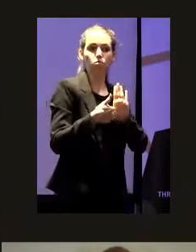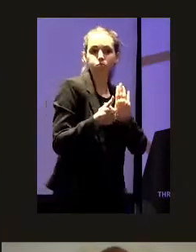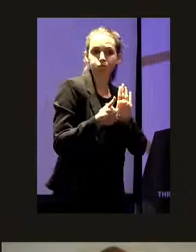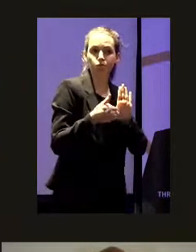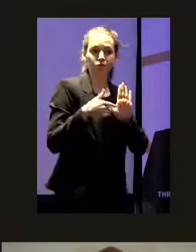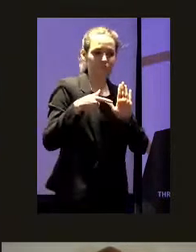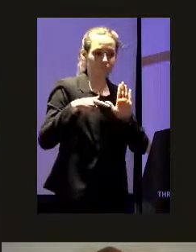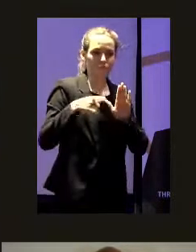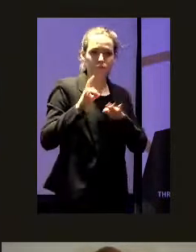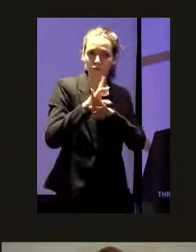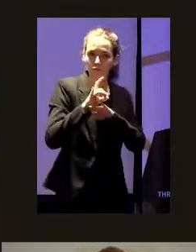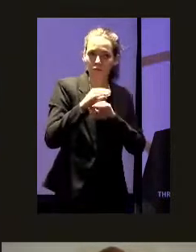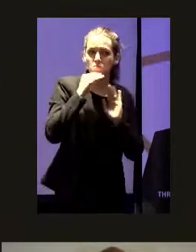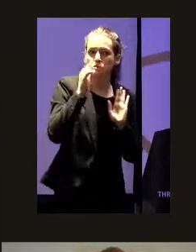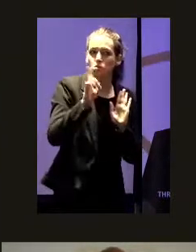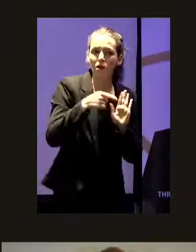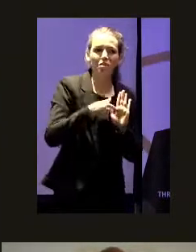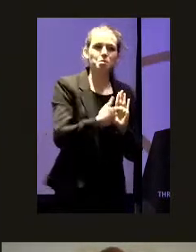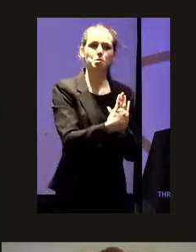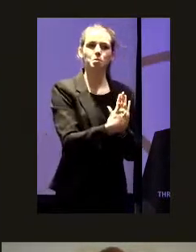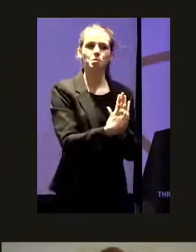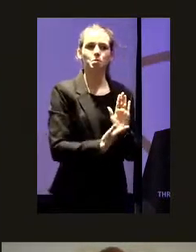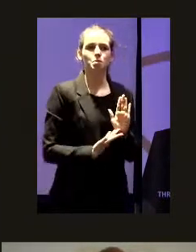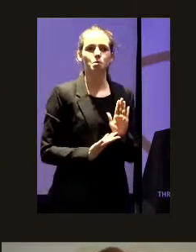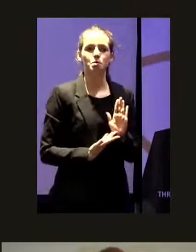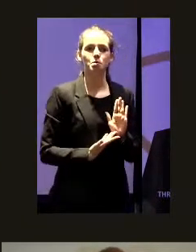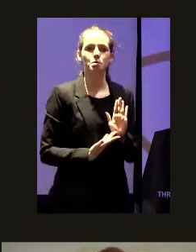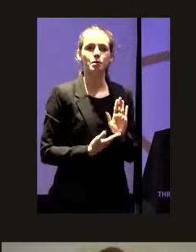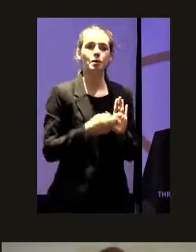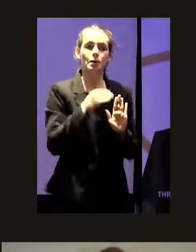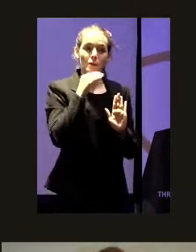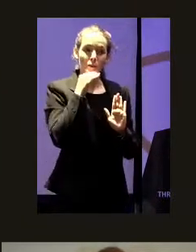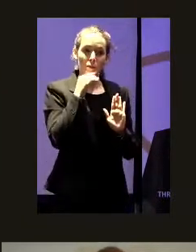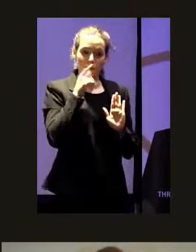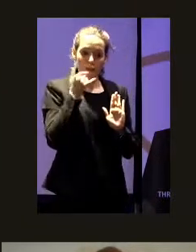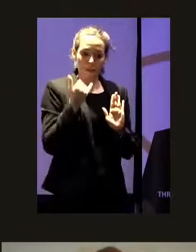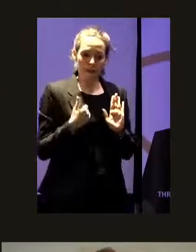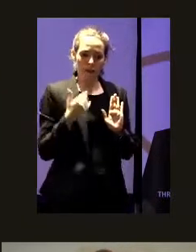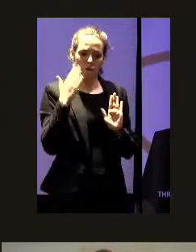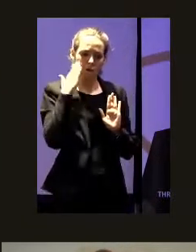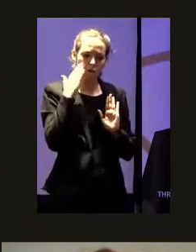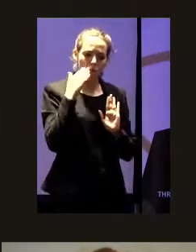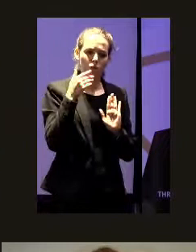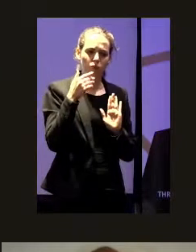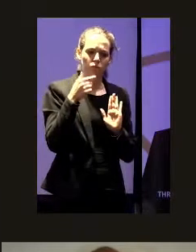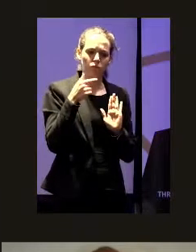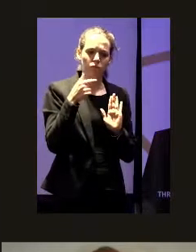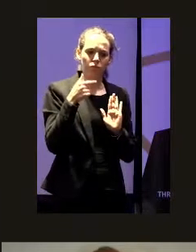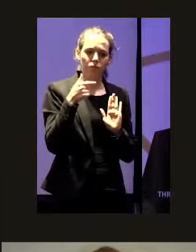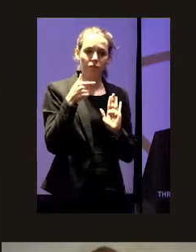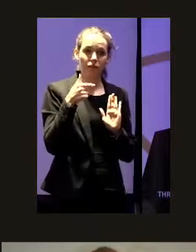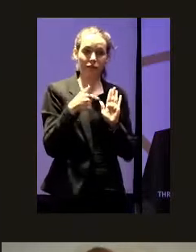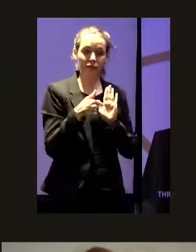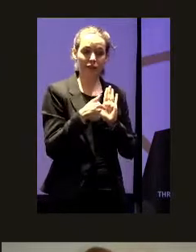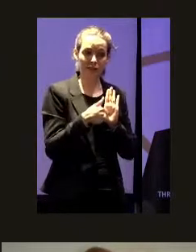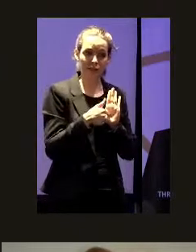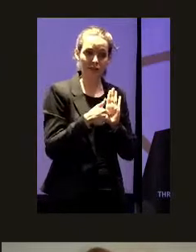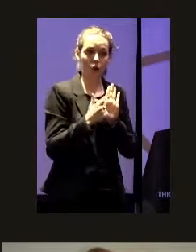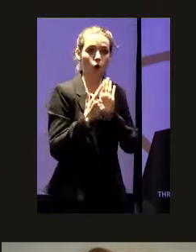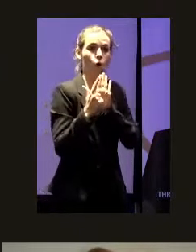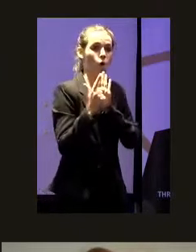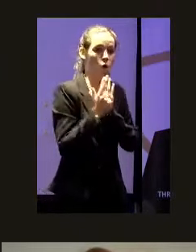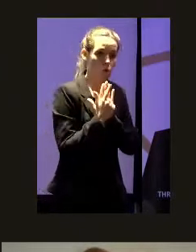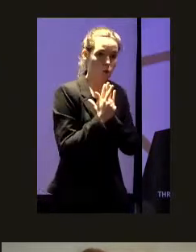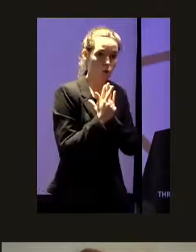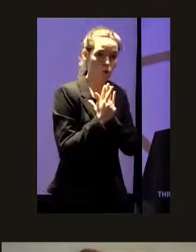means. So we want to then, it is the intention of council to put those in the legislation as a guide